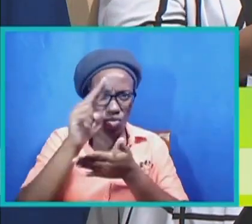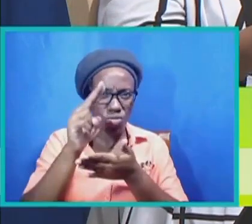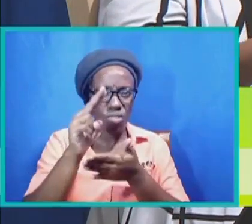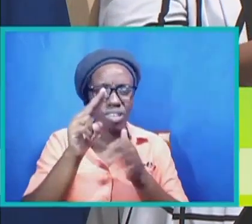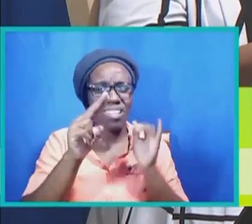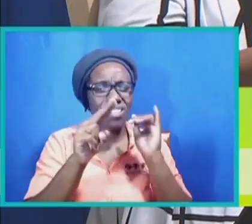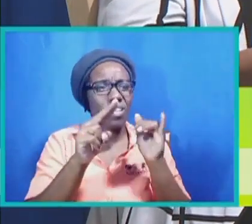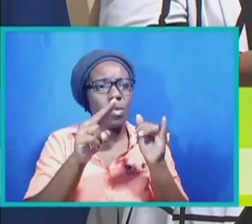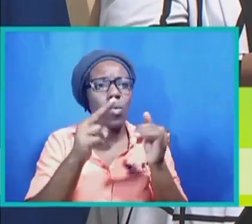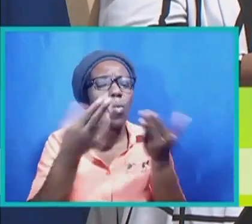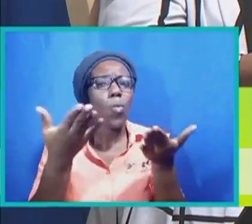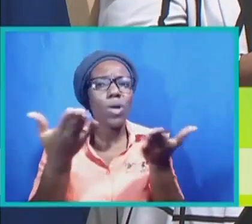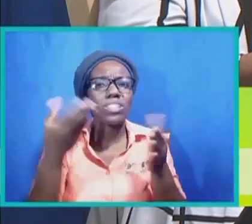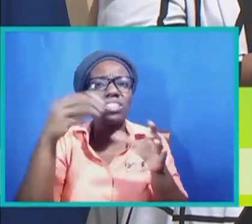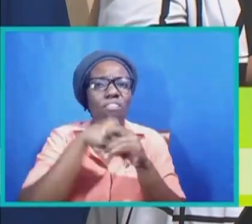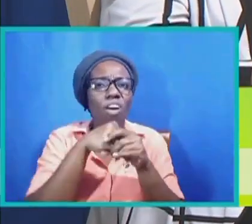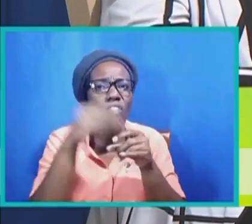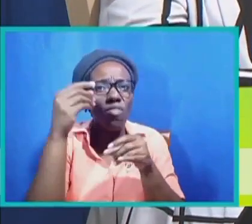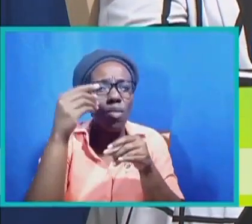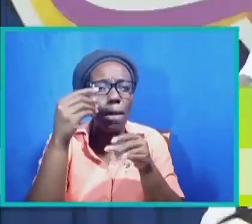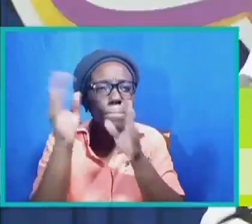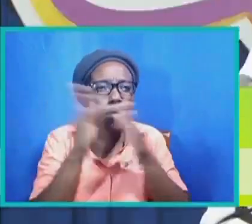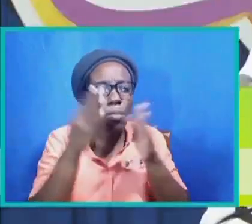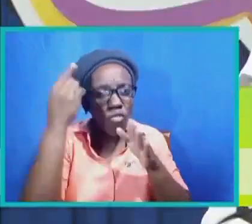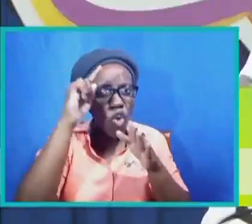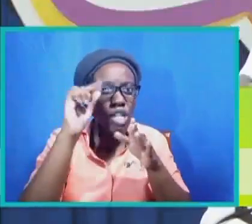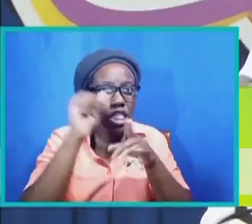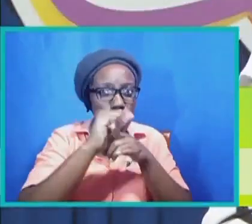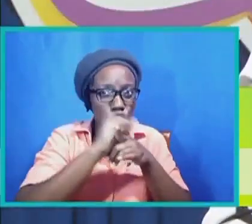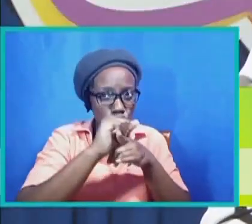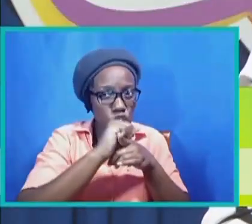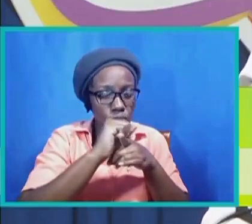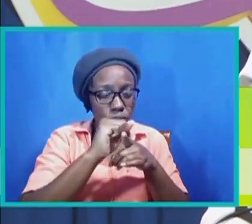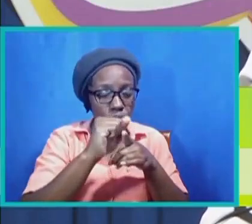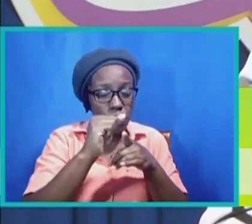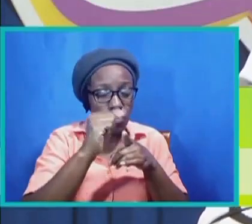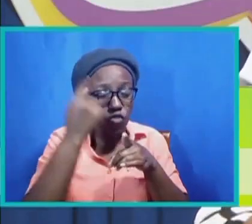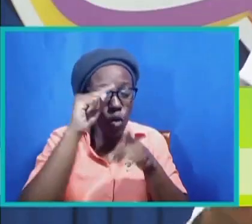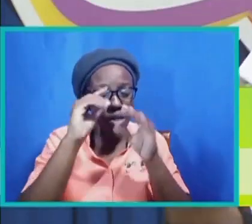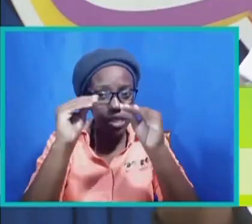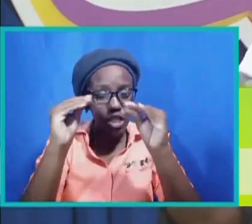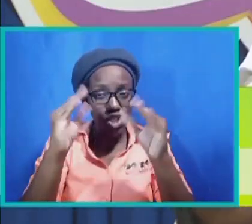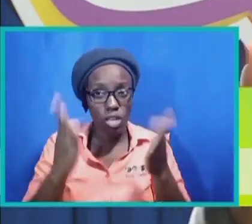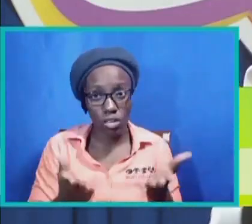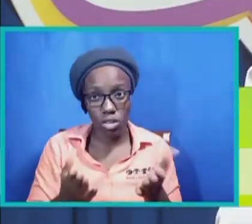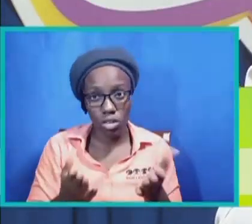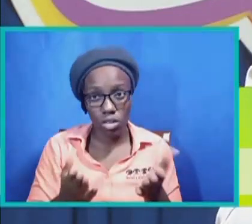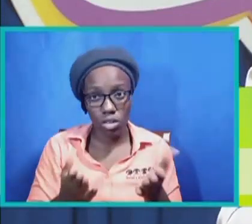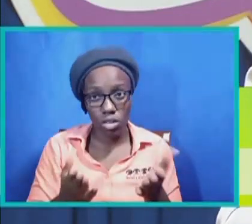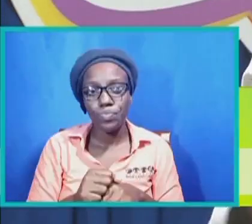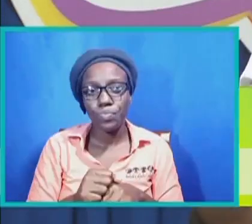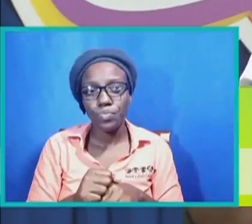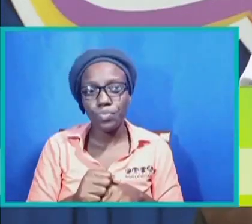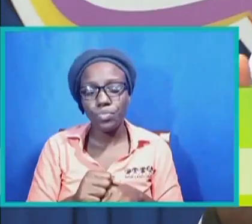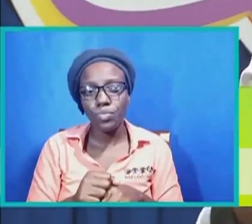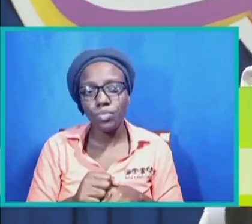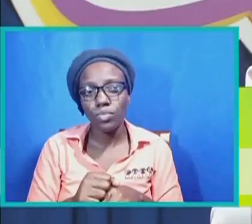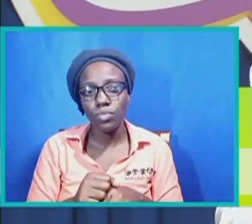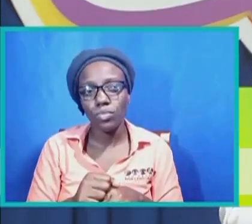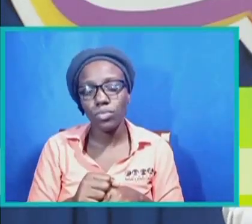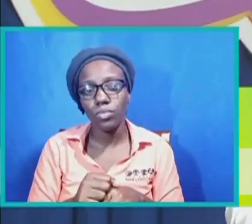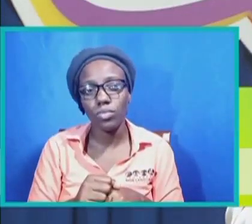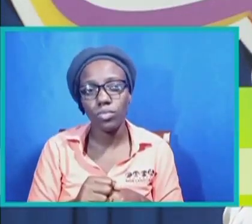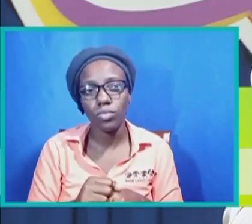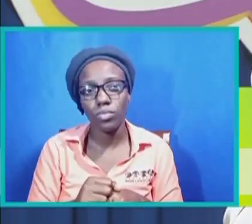It is quite easy using the same cross-curricular approach that was done in the primary school curriculum to weave into